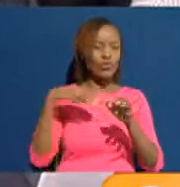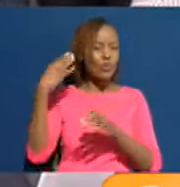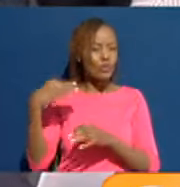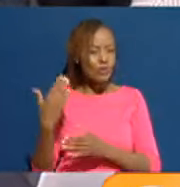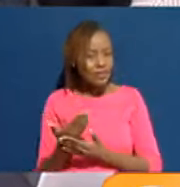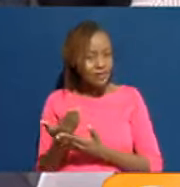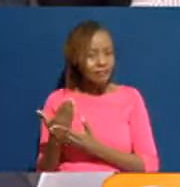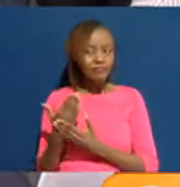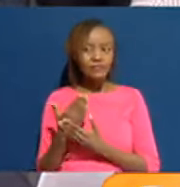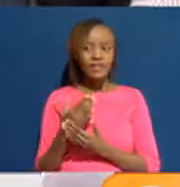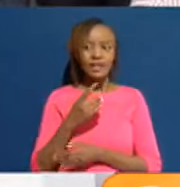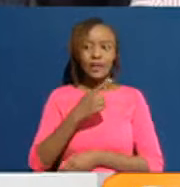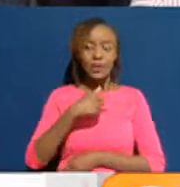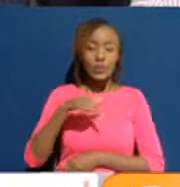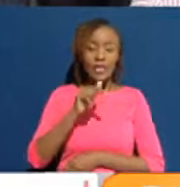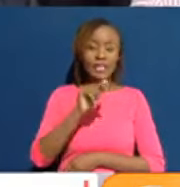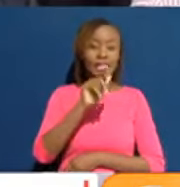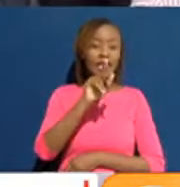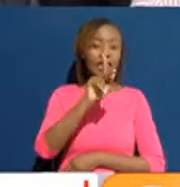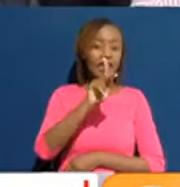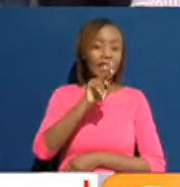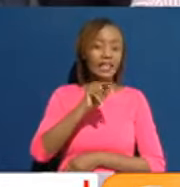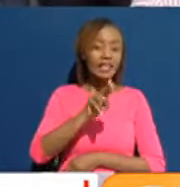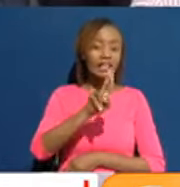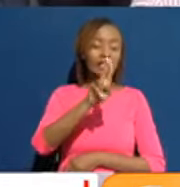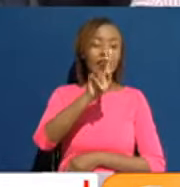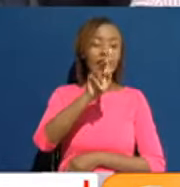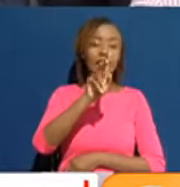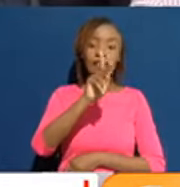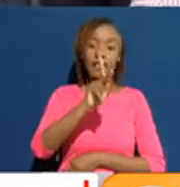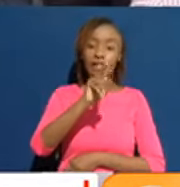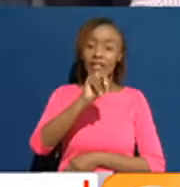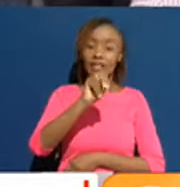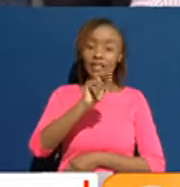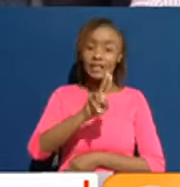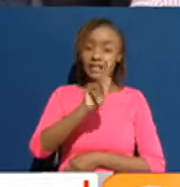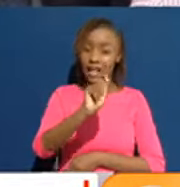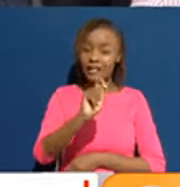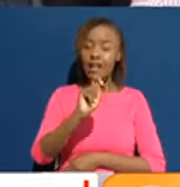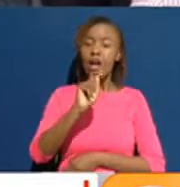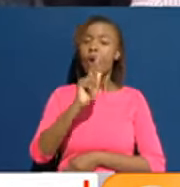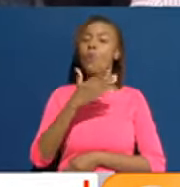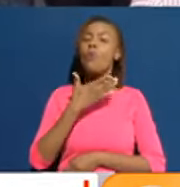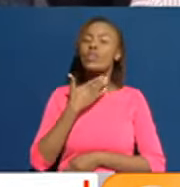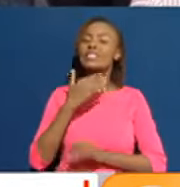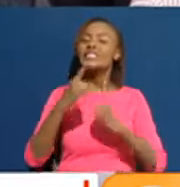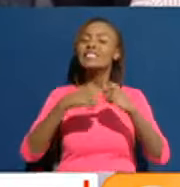National Union of Teachers have always demanded a 60%